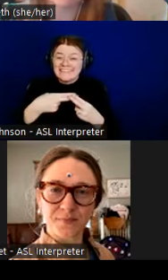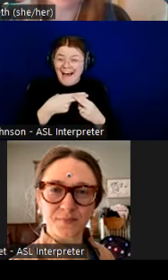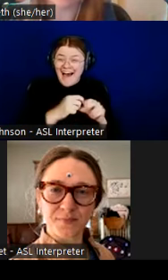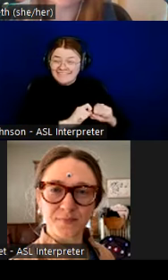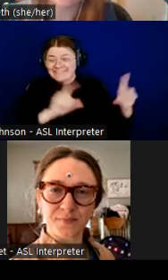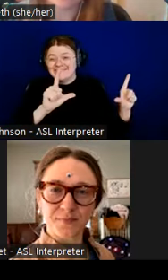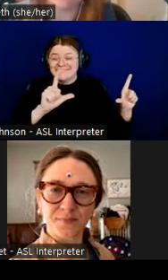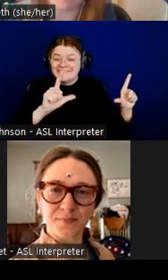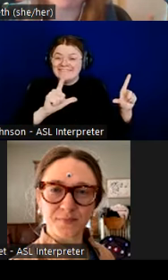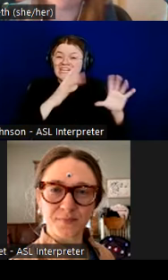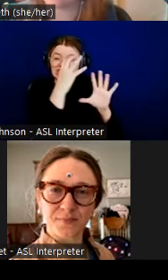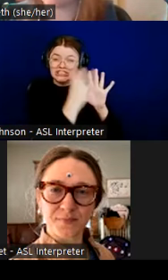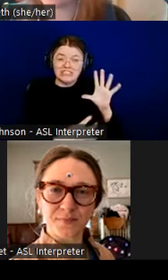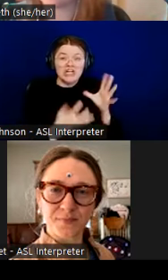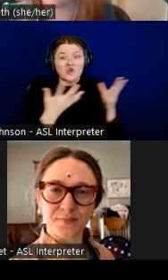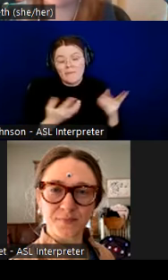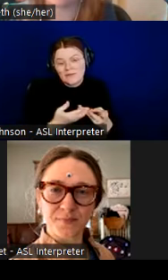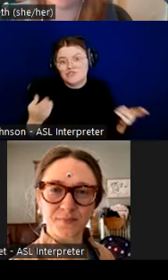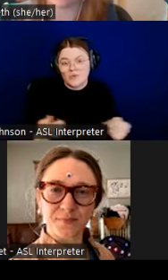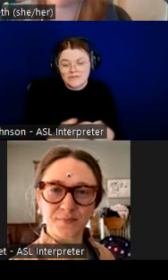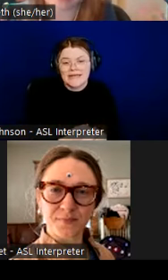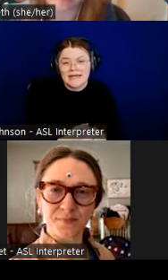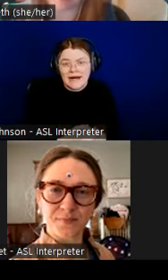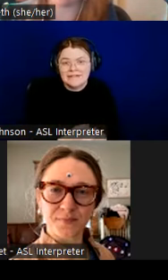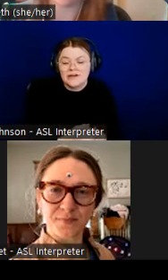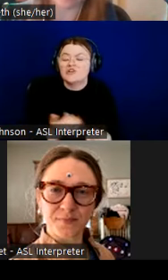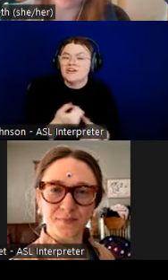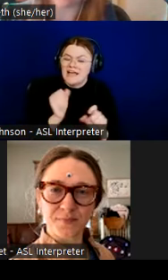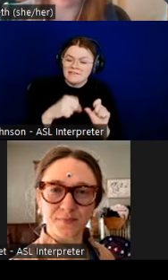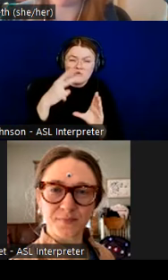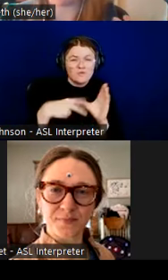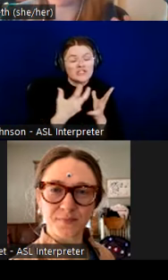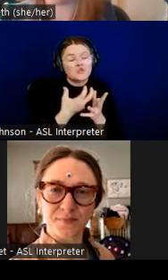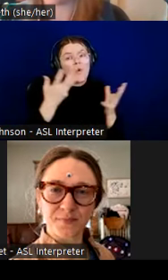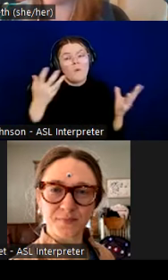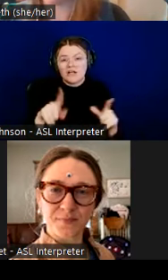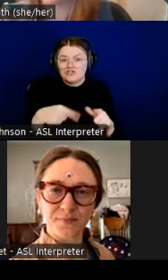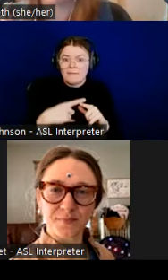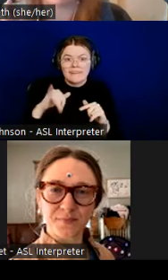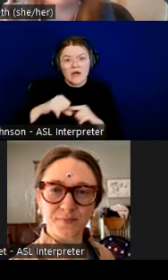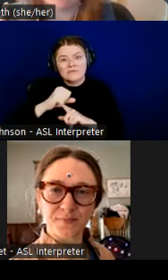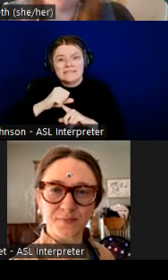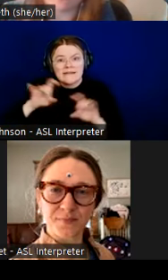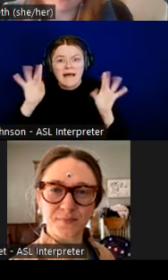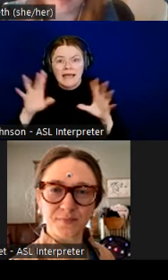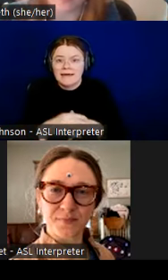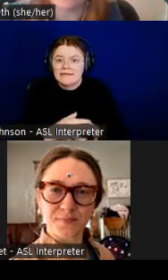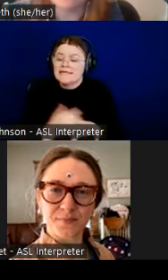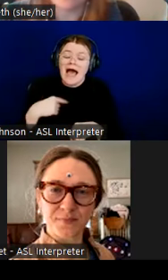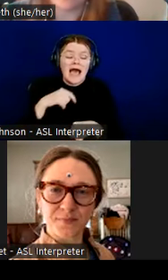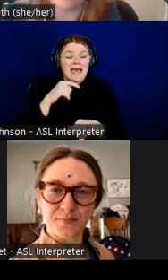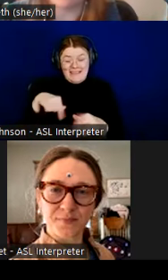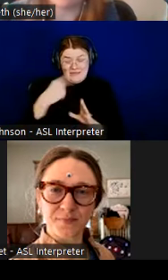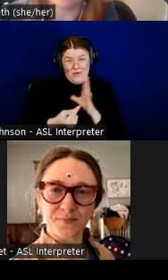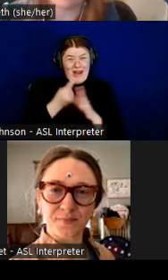so much to read about resistive violence. I did not have time to cover it all, but what I will